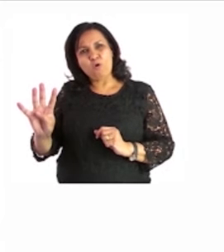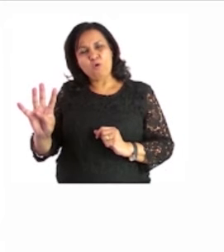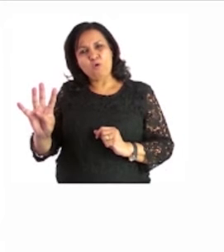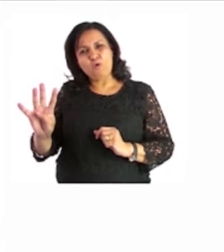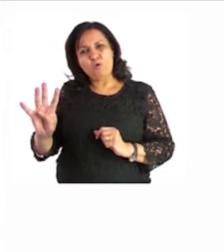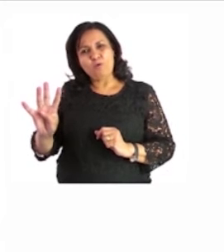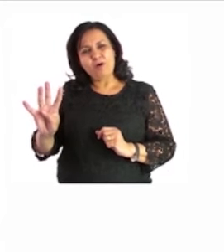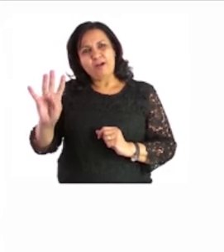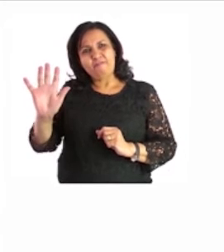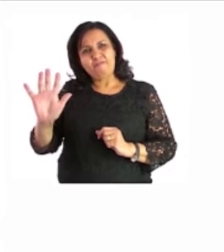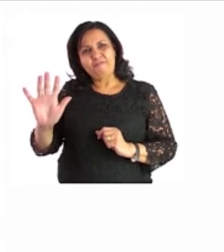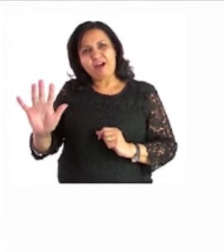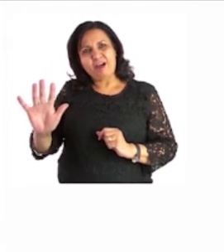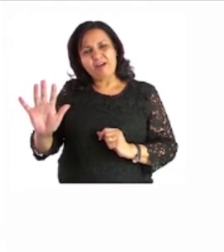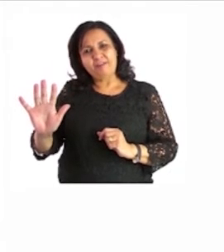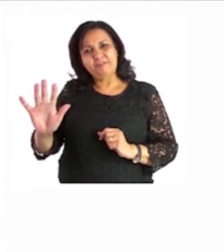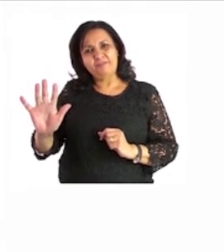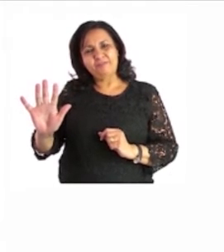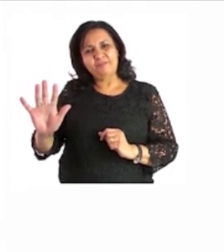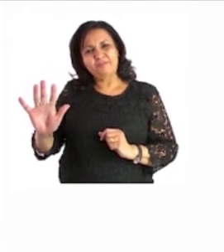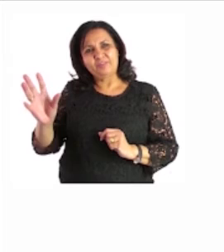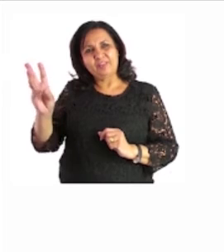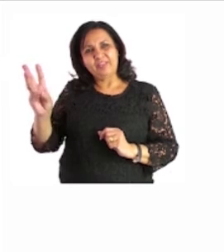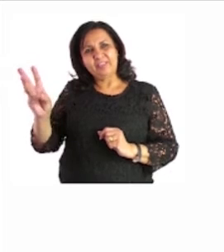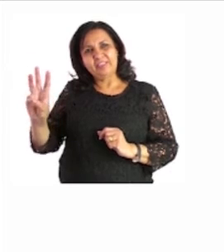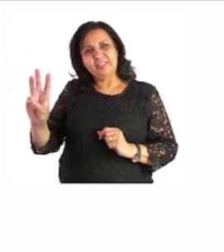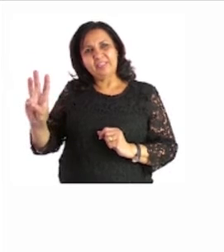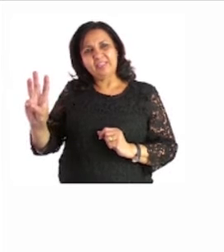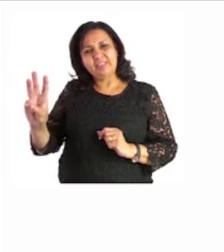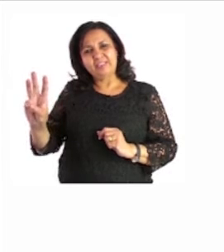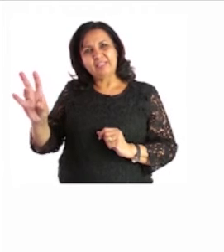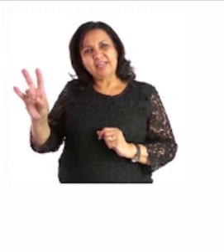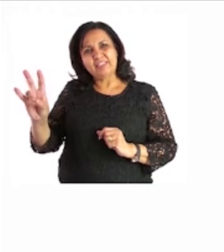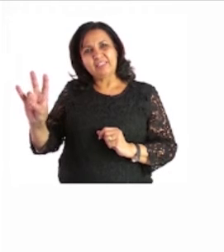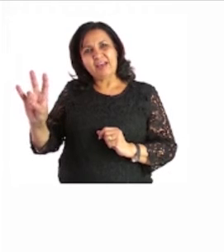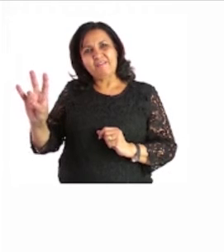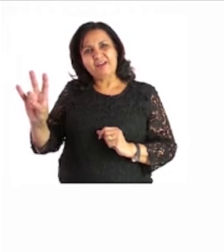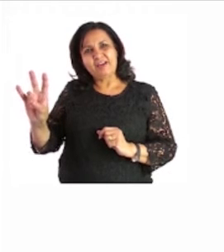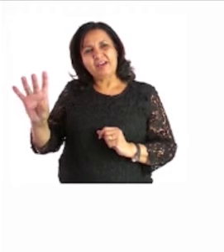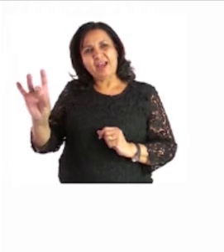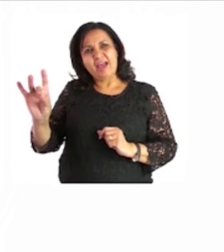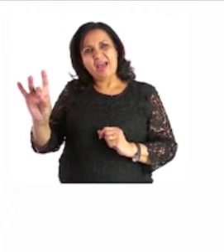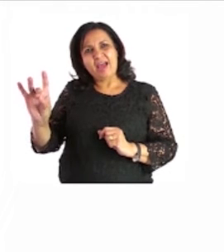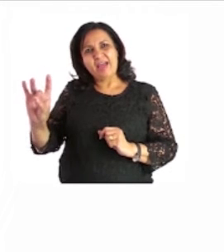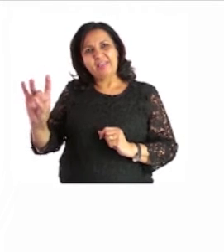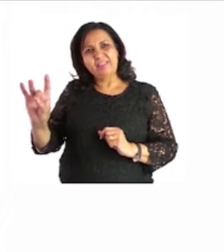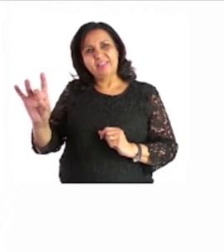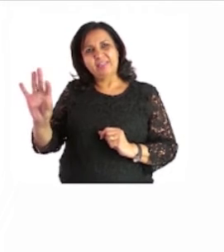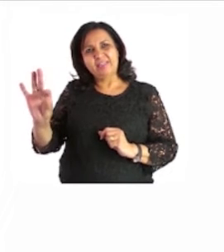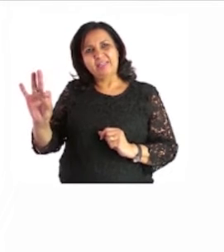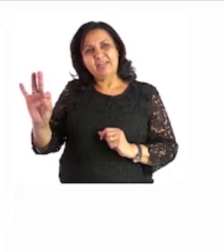4, write it in. 5, write it in. And then we count on because 6,